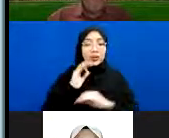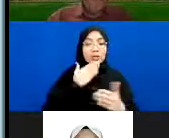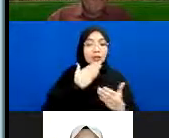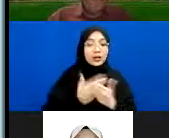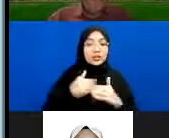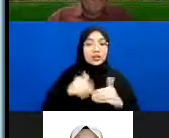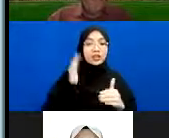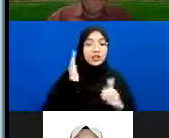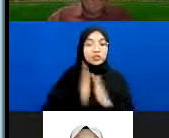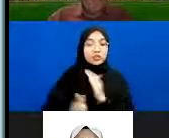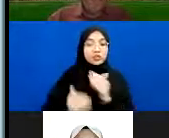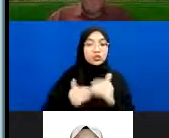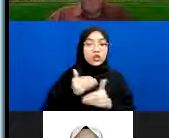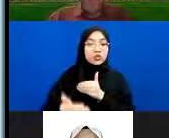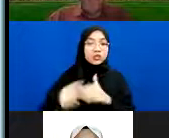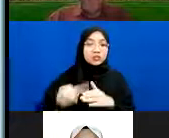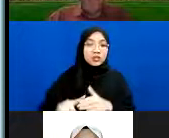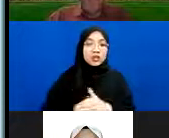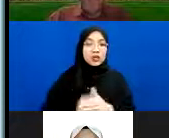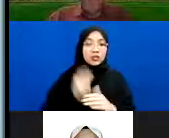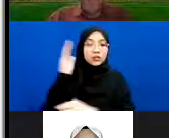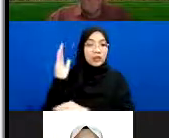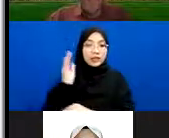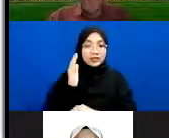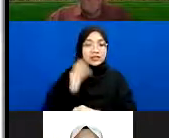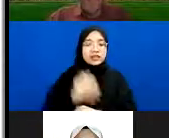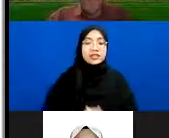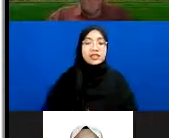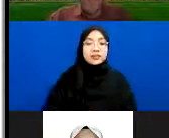you, and now let's get started.